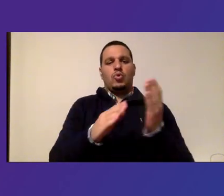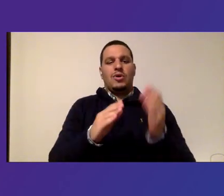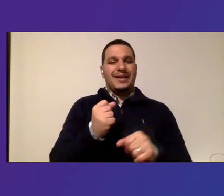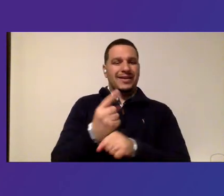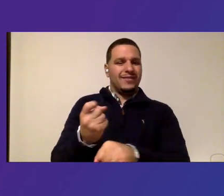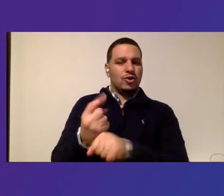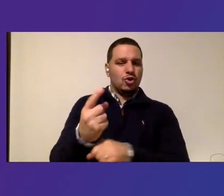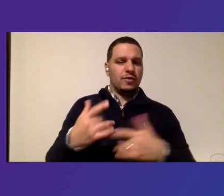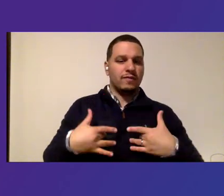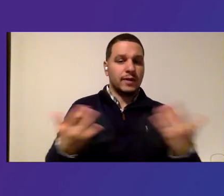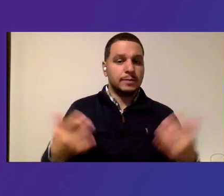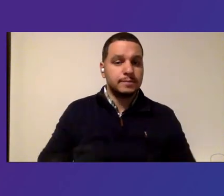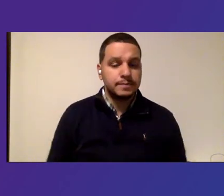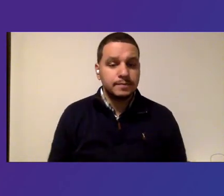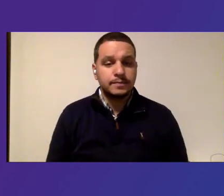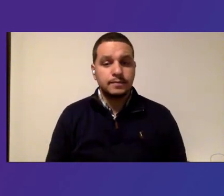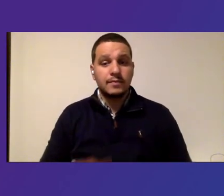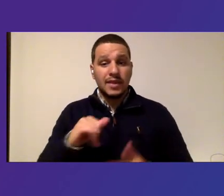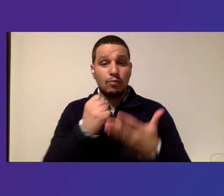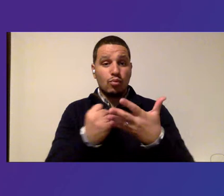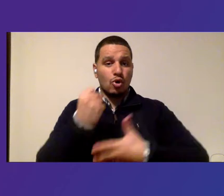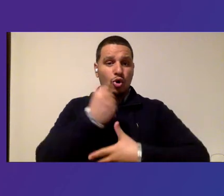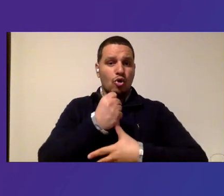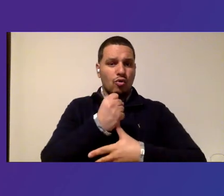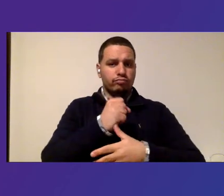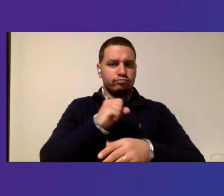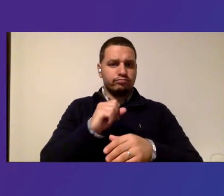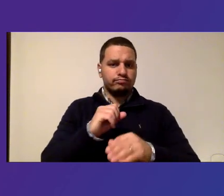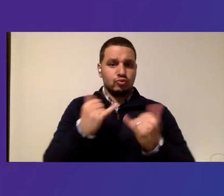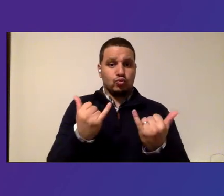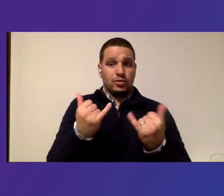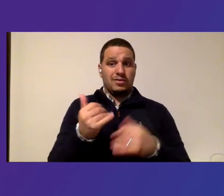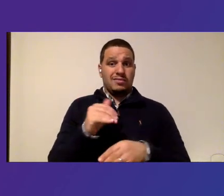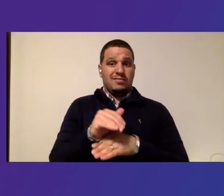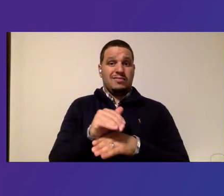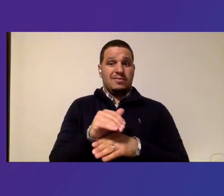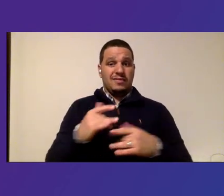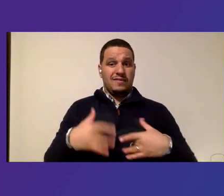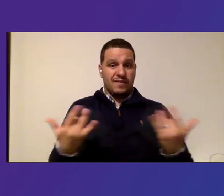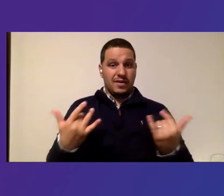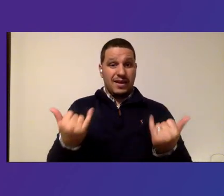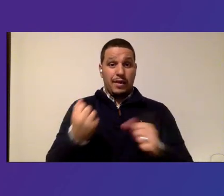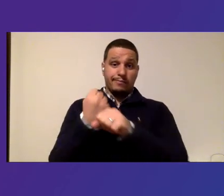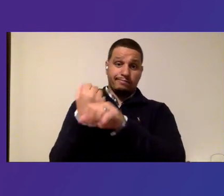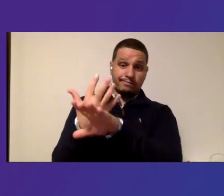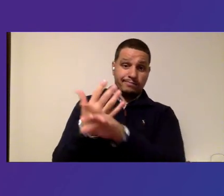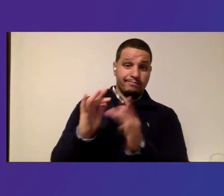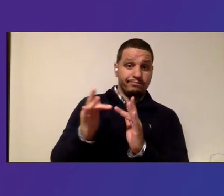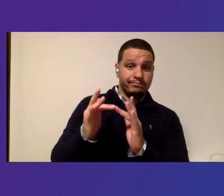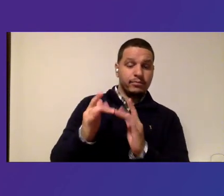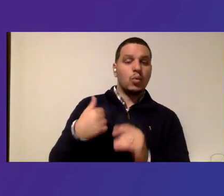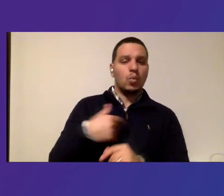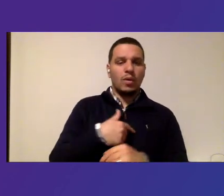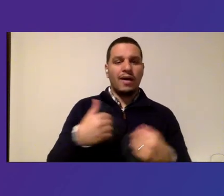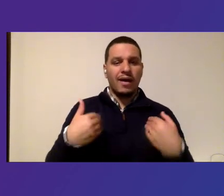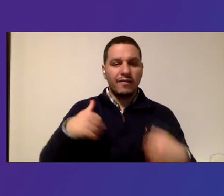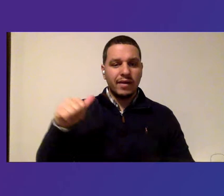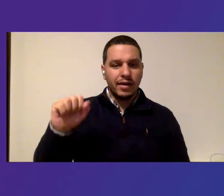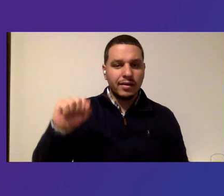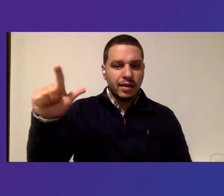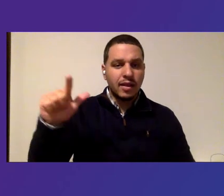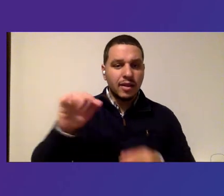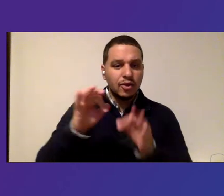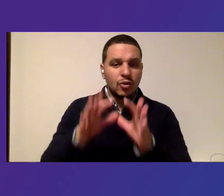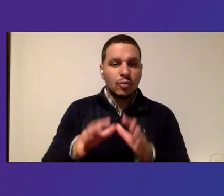event. These priorities carry over in turning today's event into a digital event, and we have an ASL interpreter from